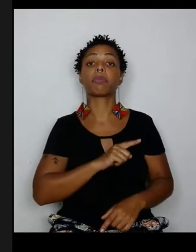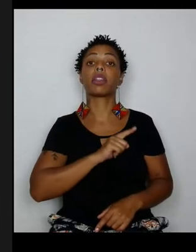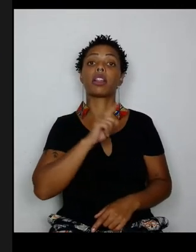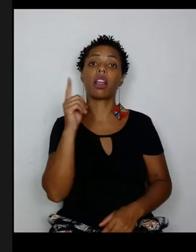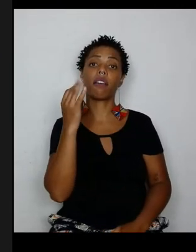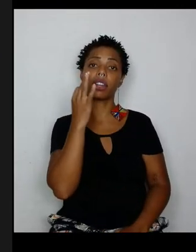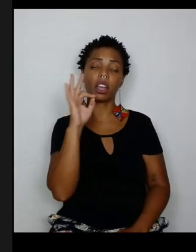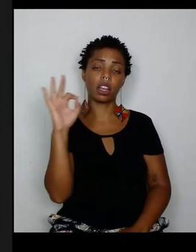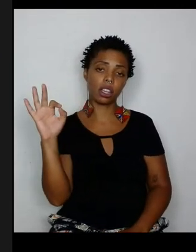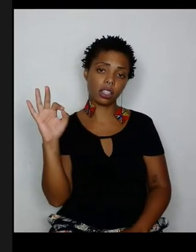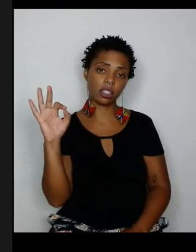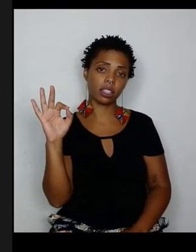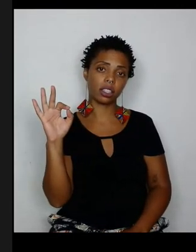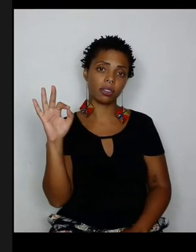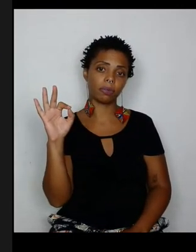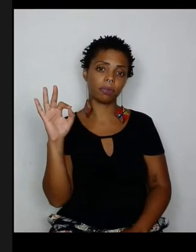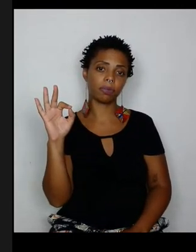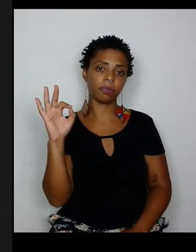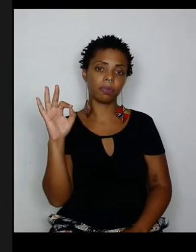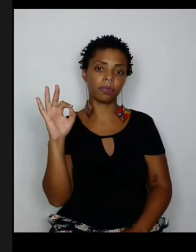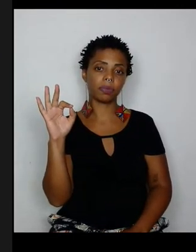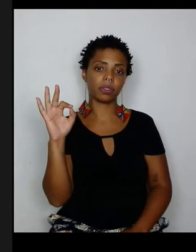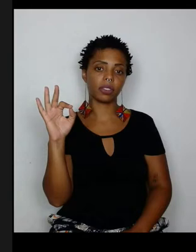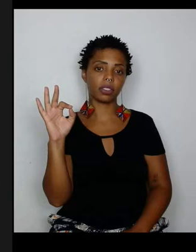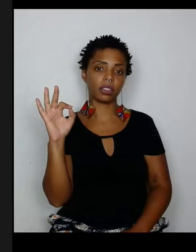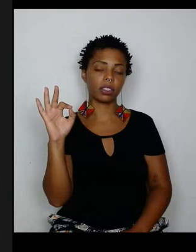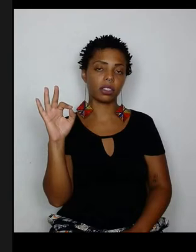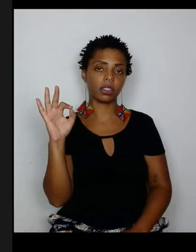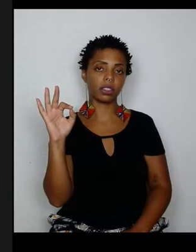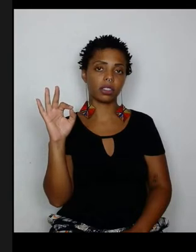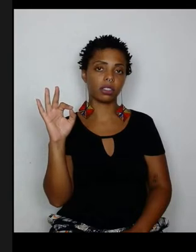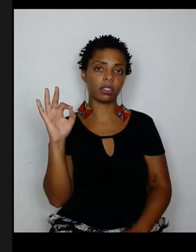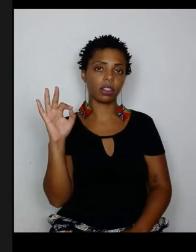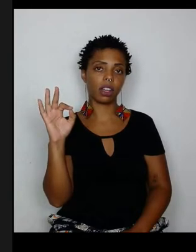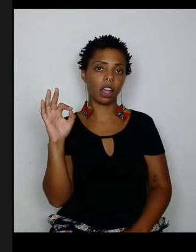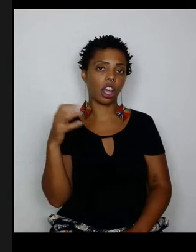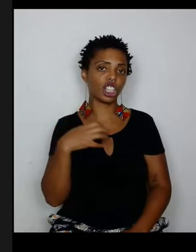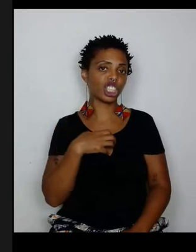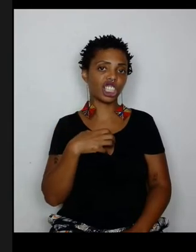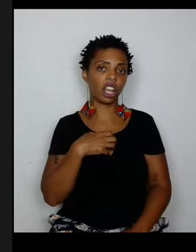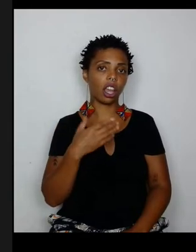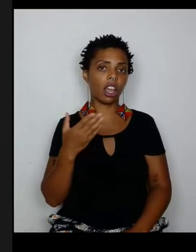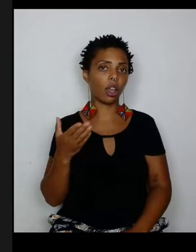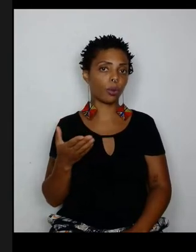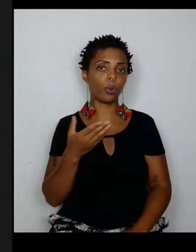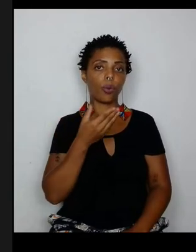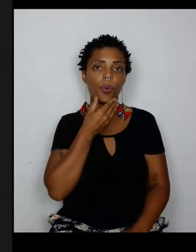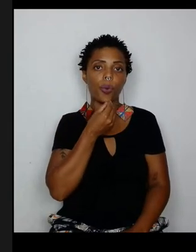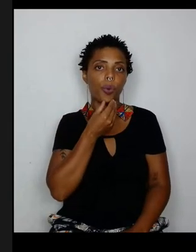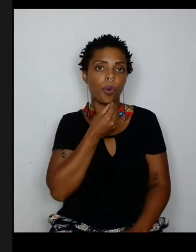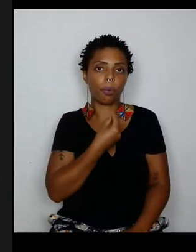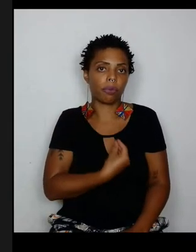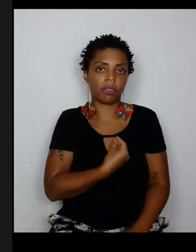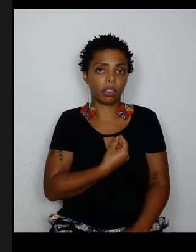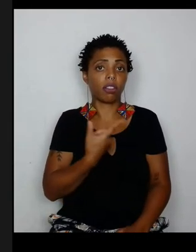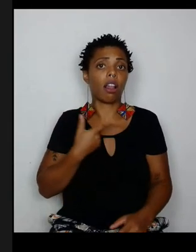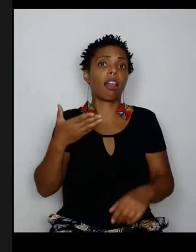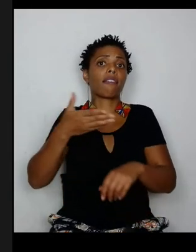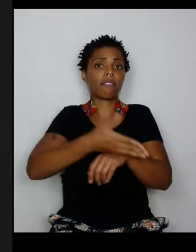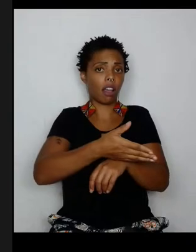operating procedure for men to go to whorehouses no reason to think that uh